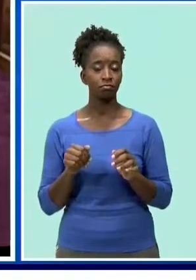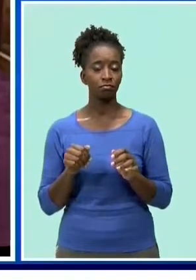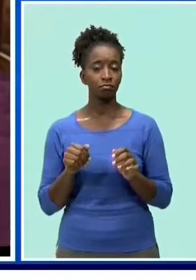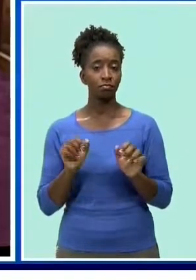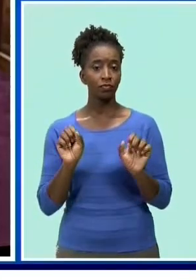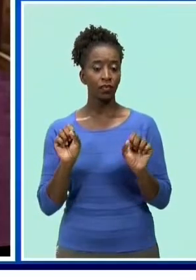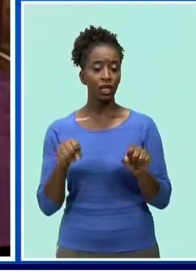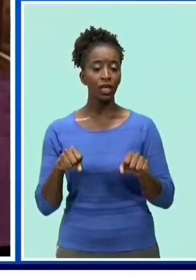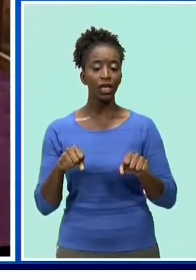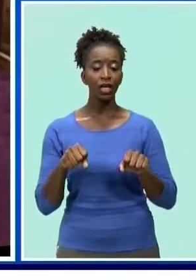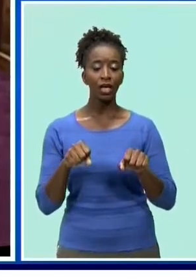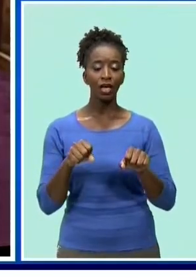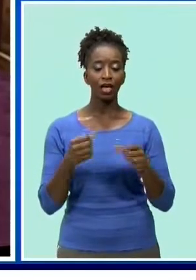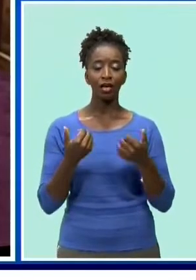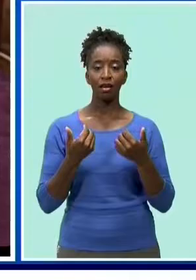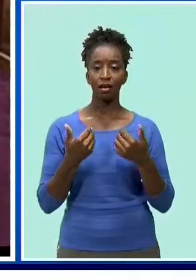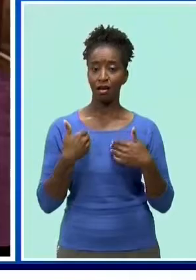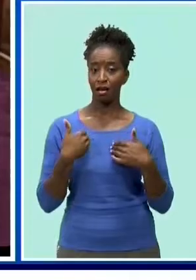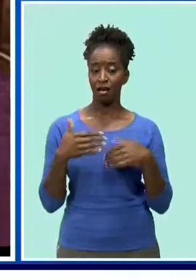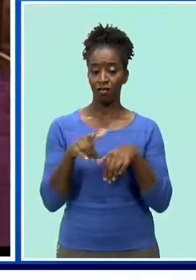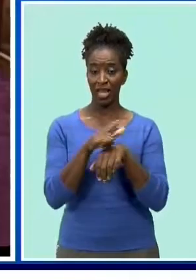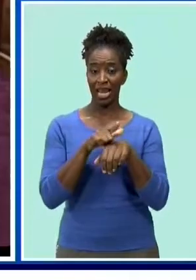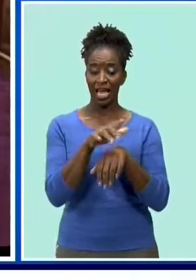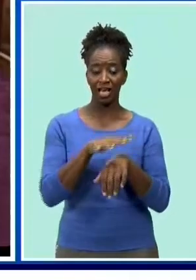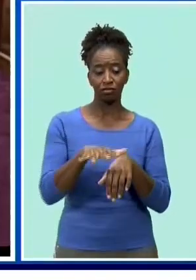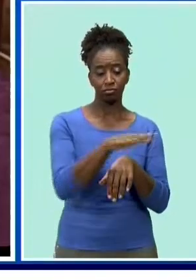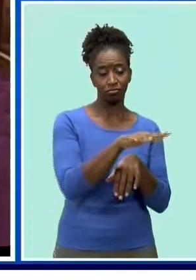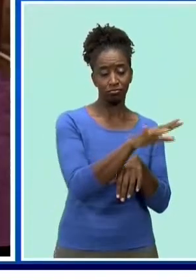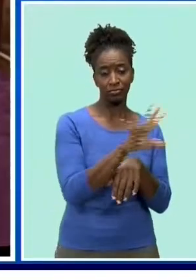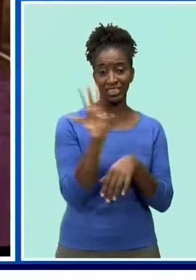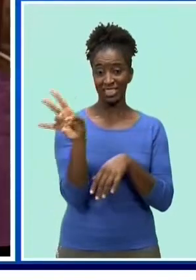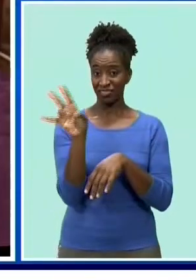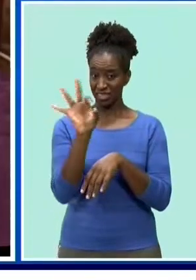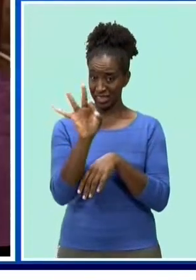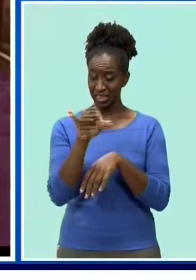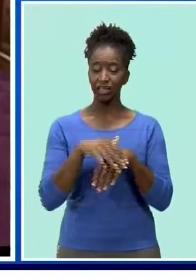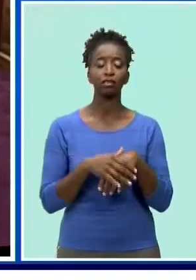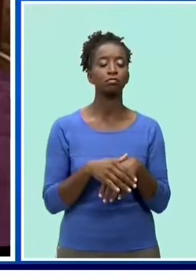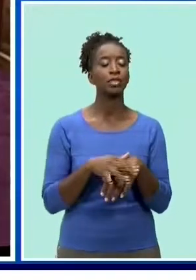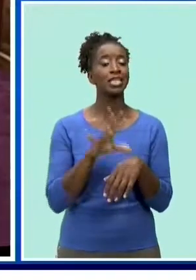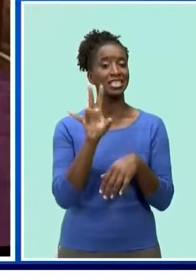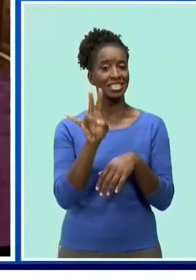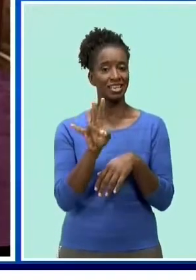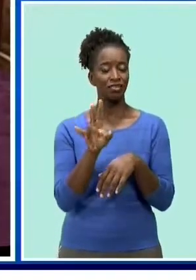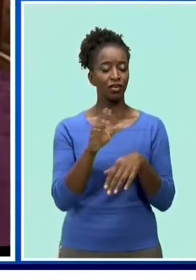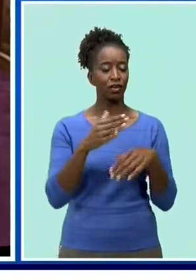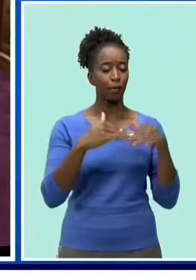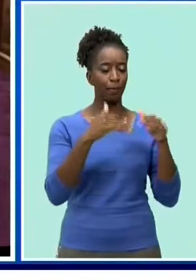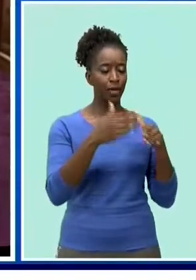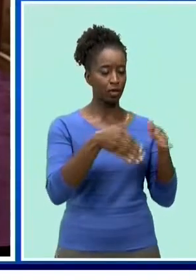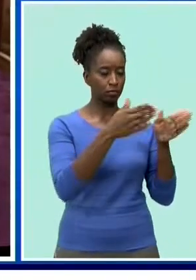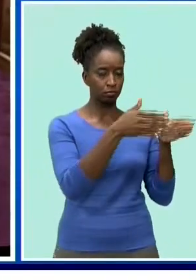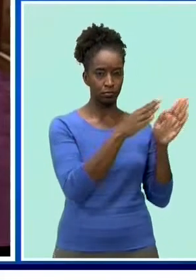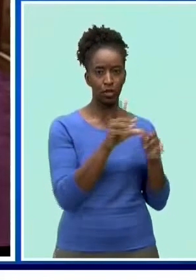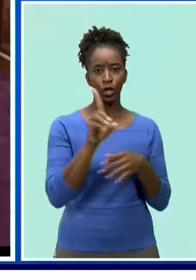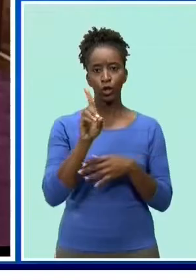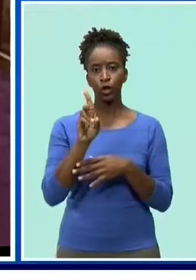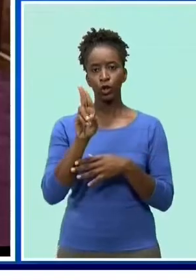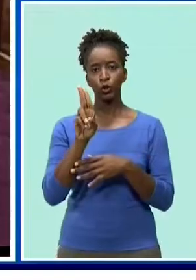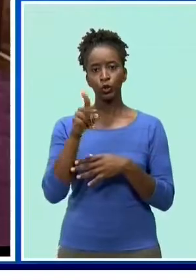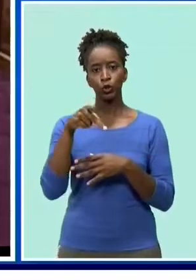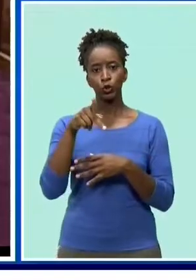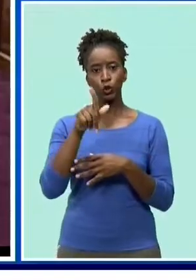79 lots and 7 duplexes. And the process in terms of the